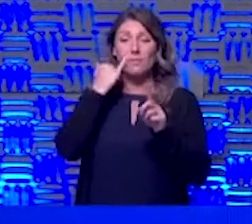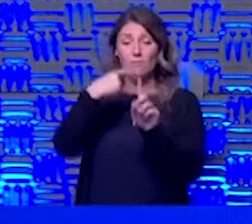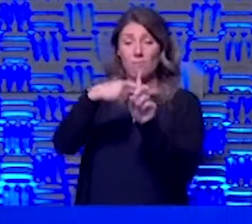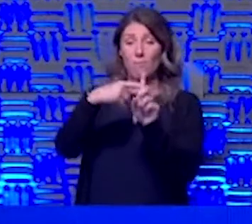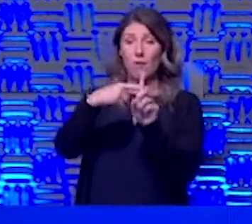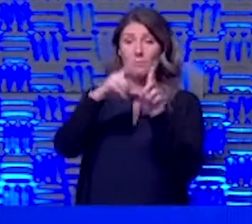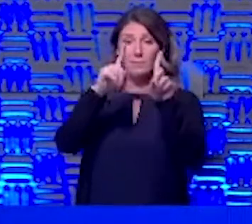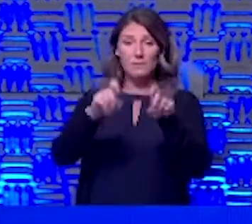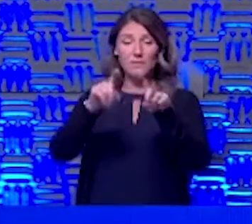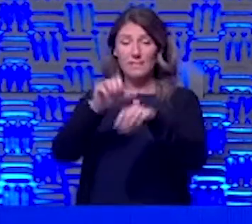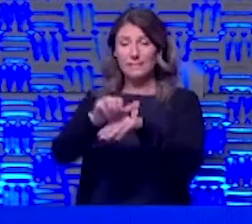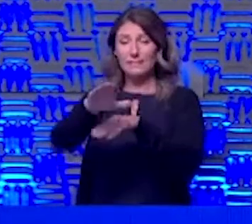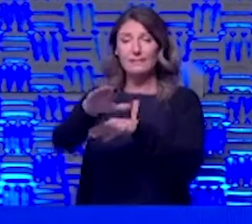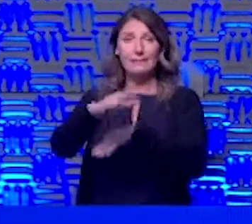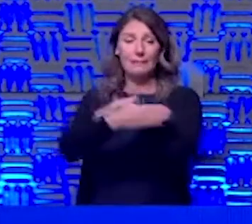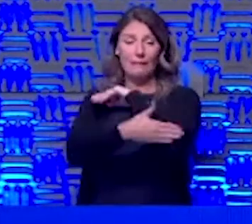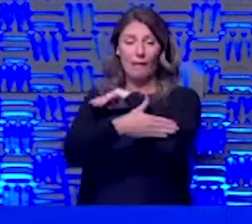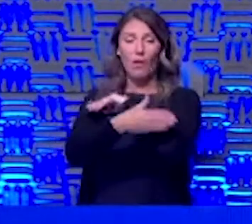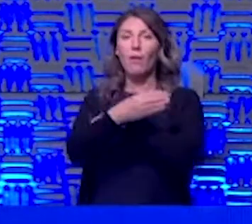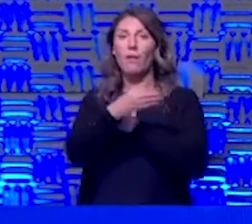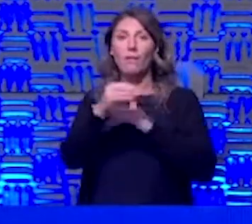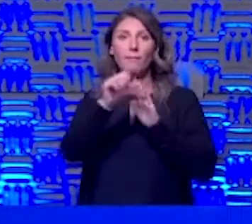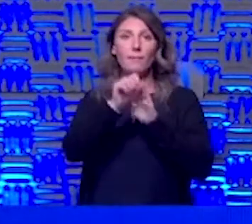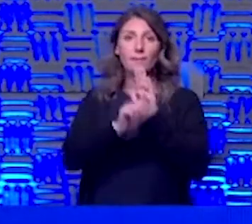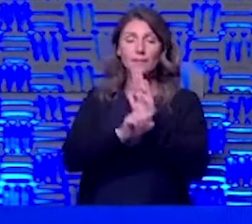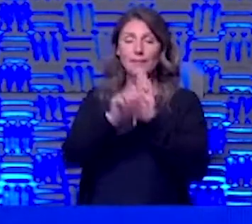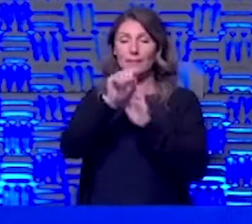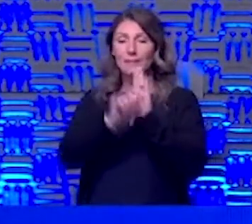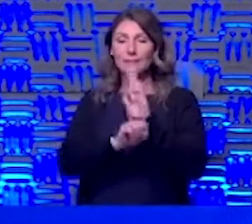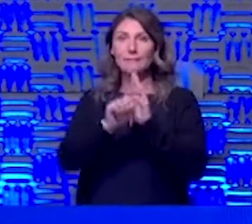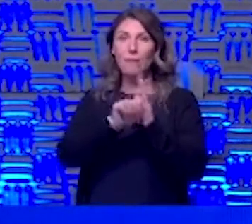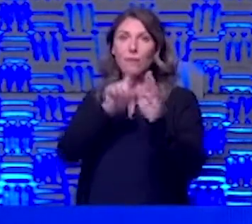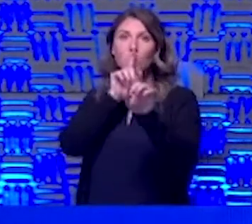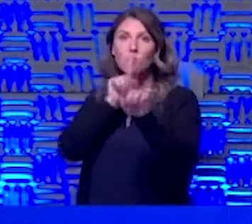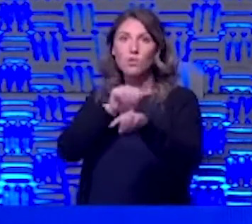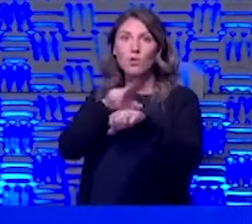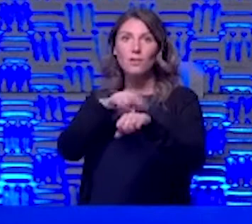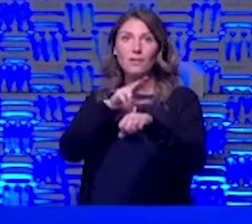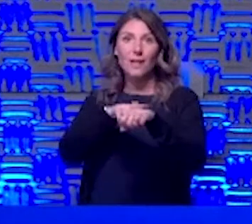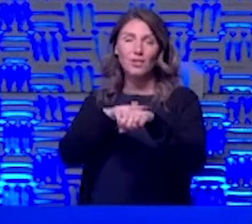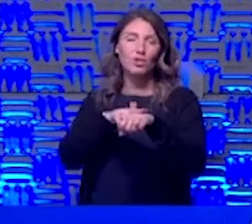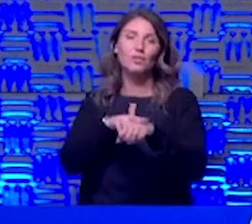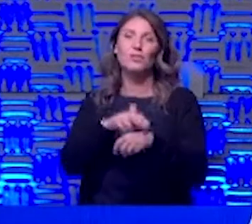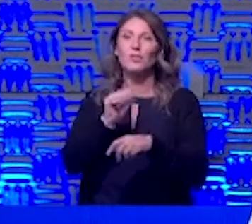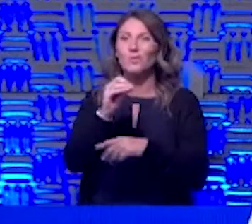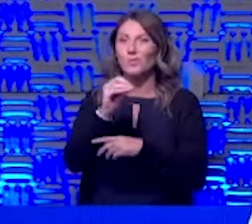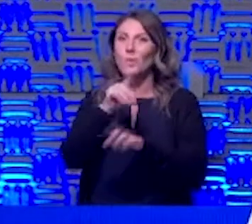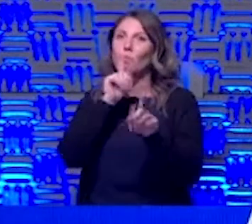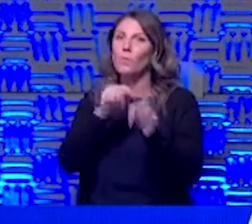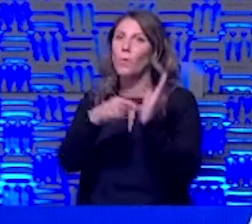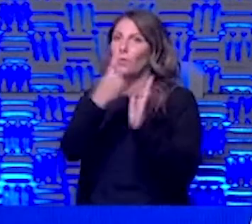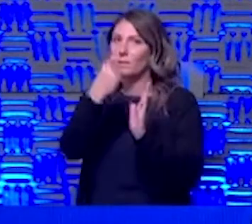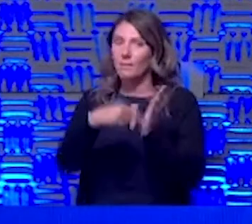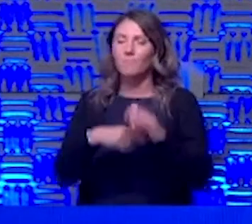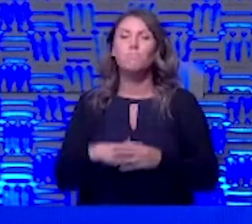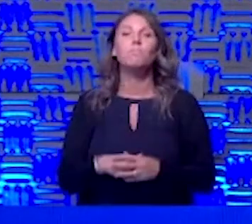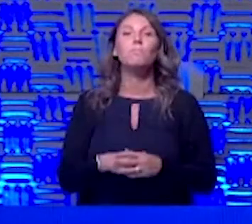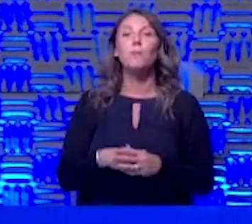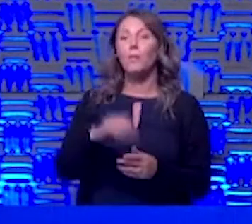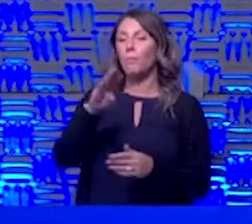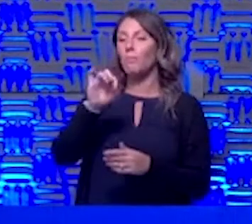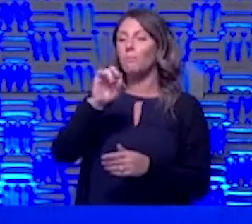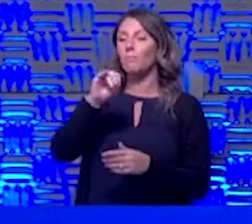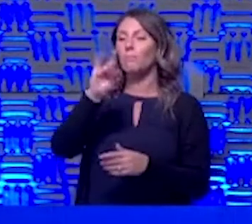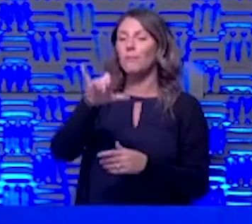into the county and to the state. The state then reports it nationally, and so they're going to report you one time. All right, good to know. So Betsy and Roxanne both have the